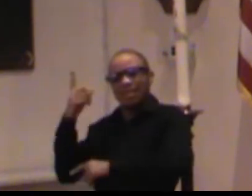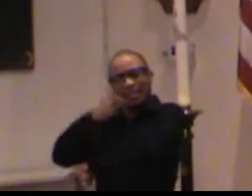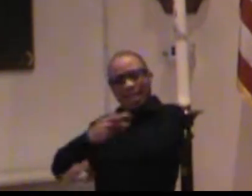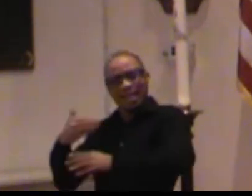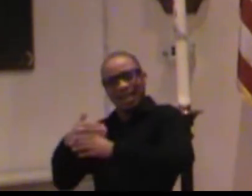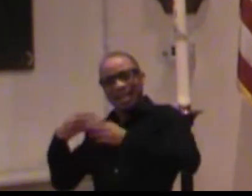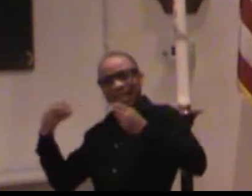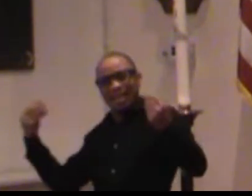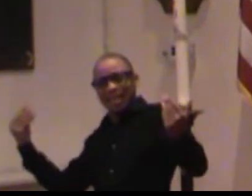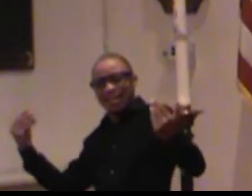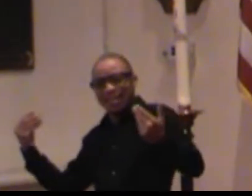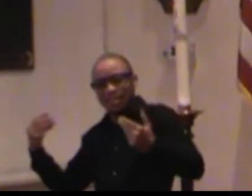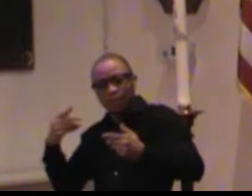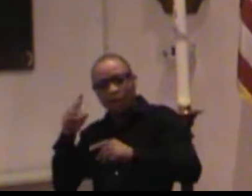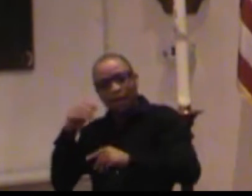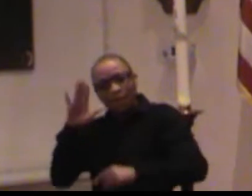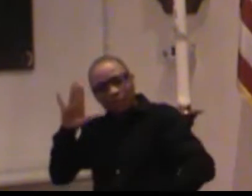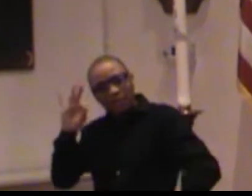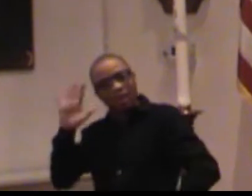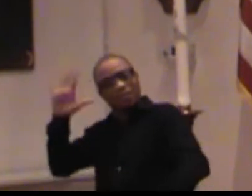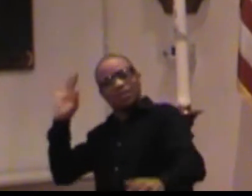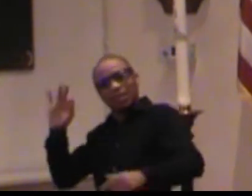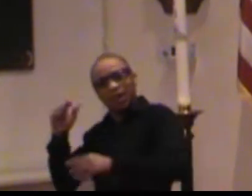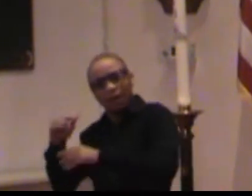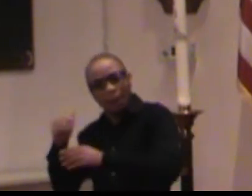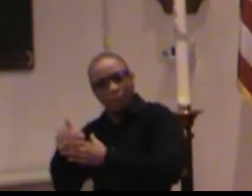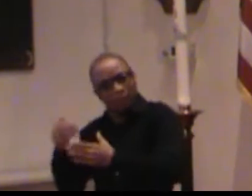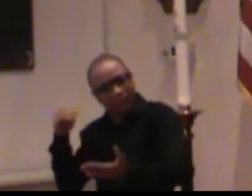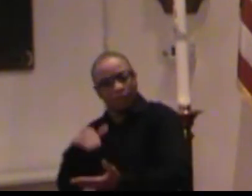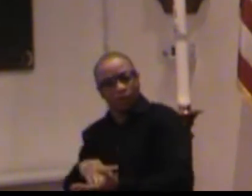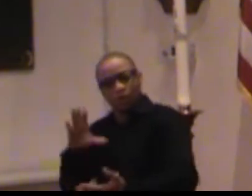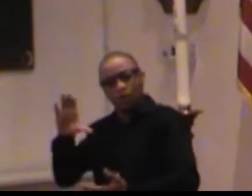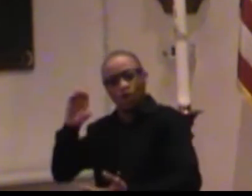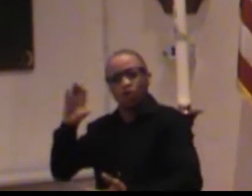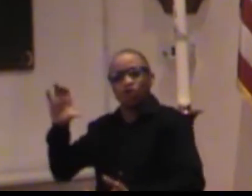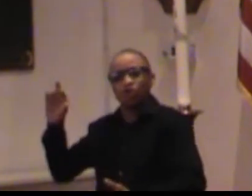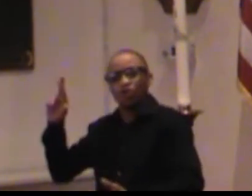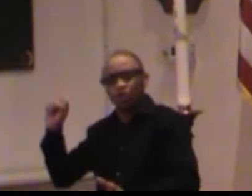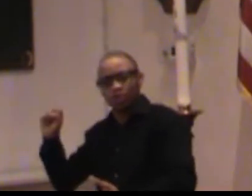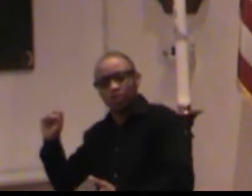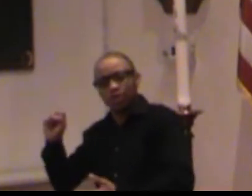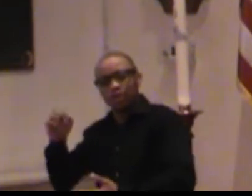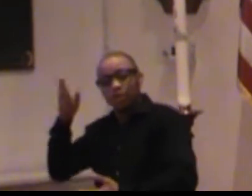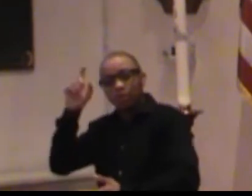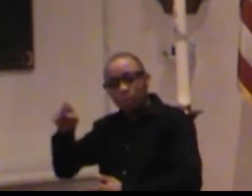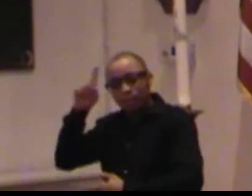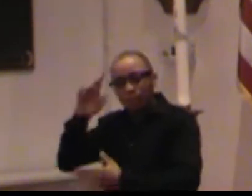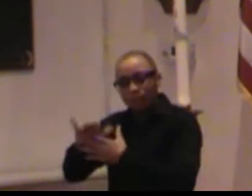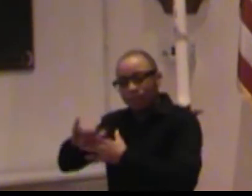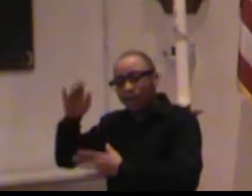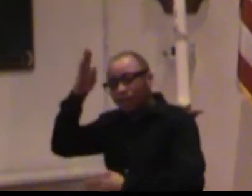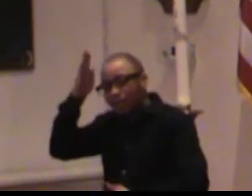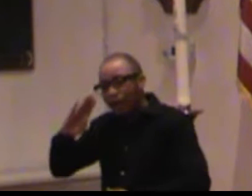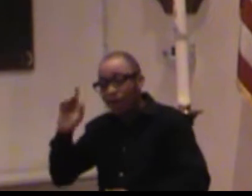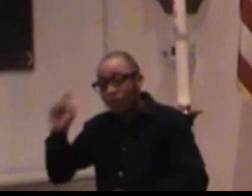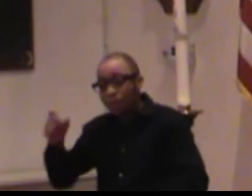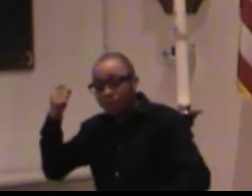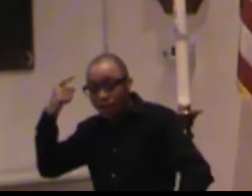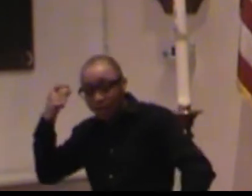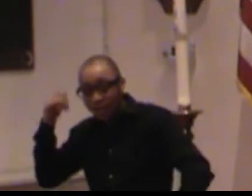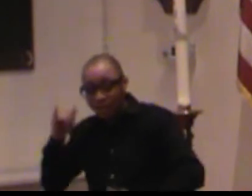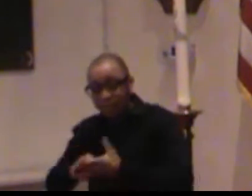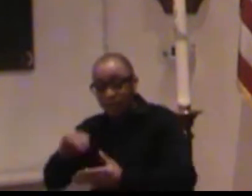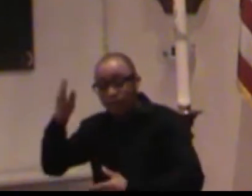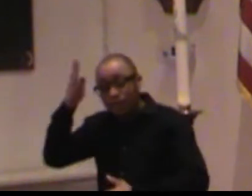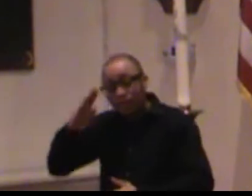before 11:59:59 occurs. If you're going to believe in the new thing that God is doing, you need to understand it to show